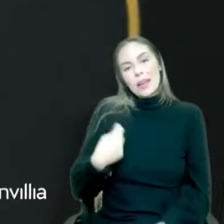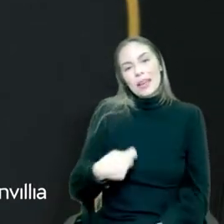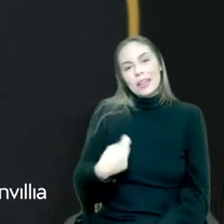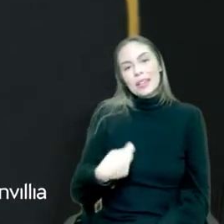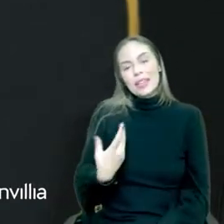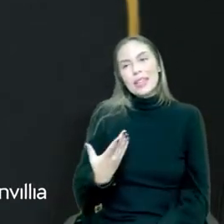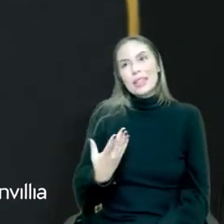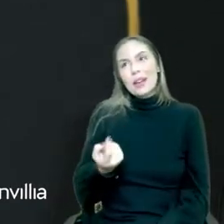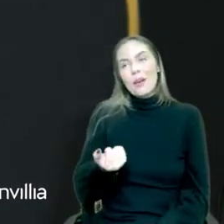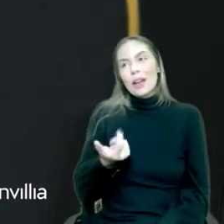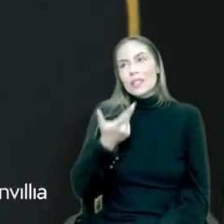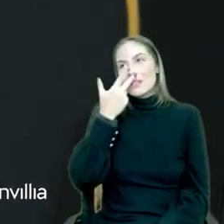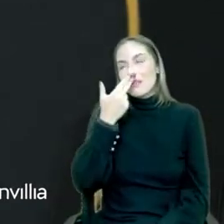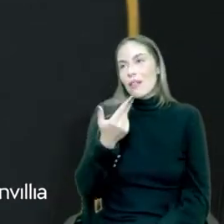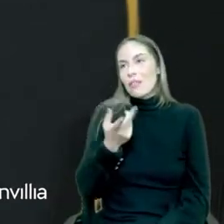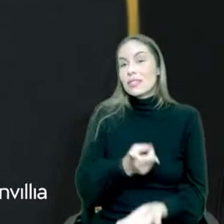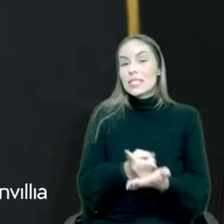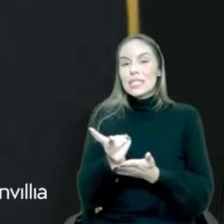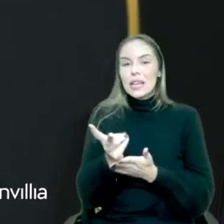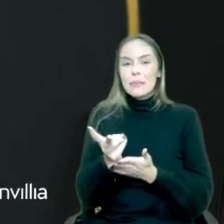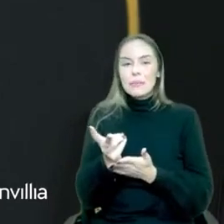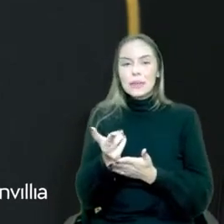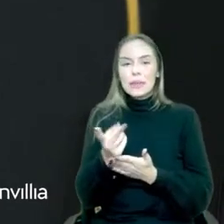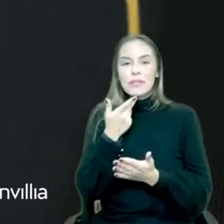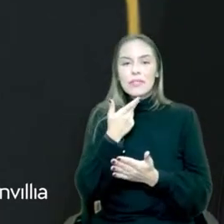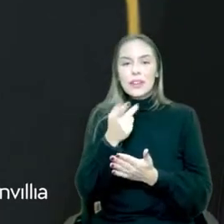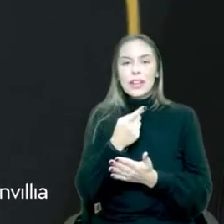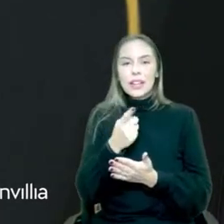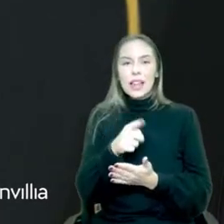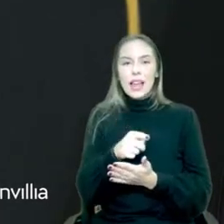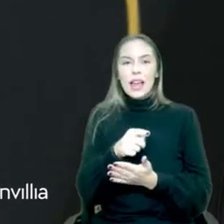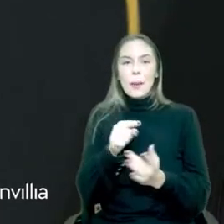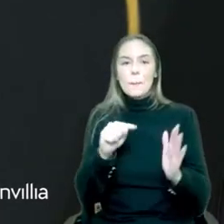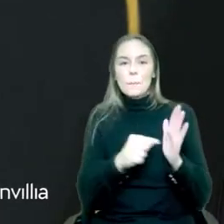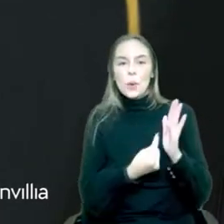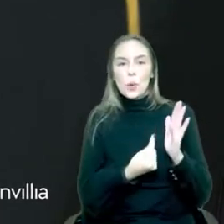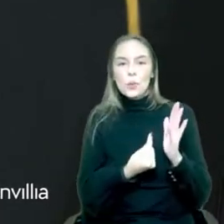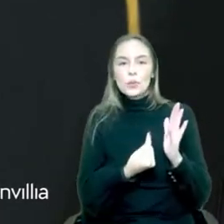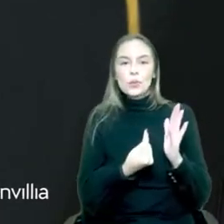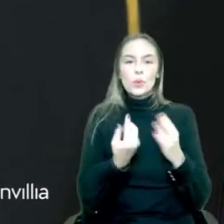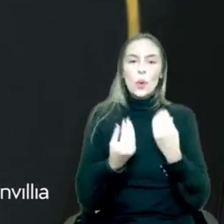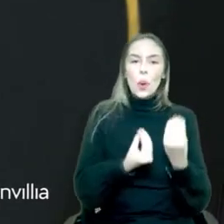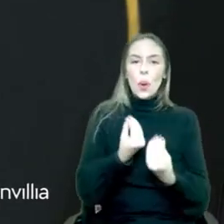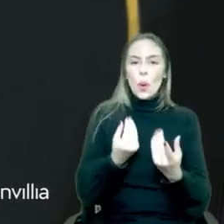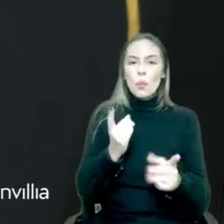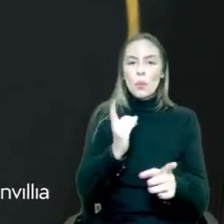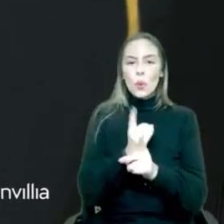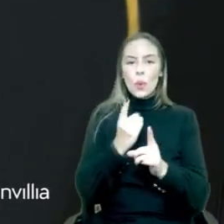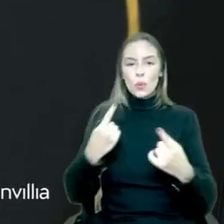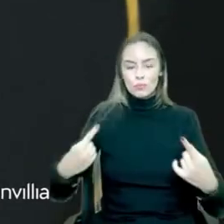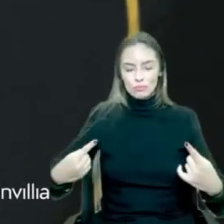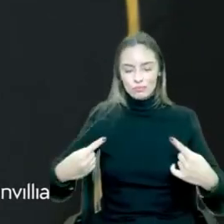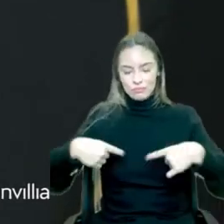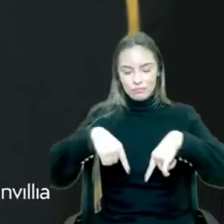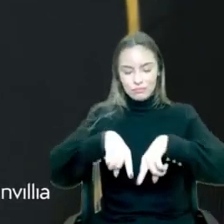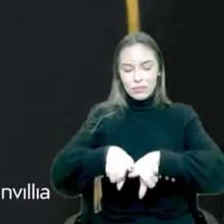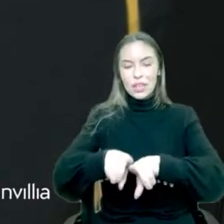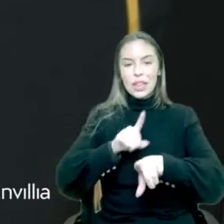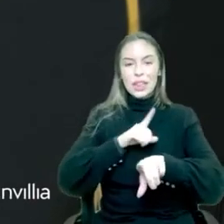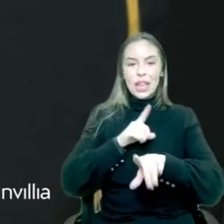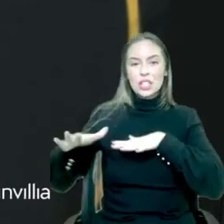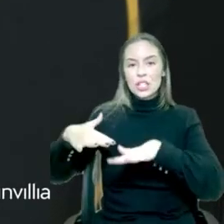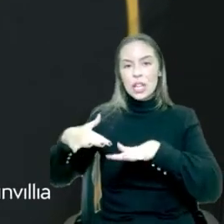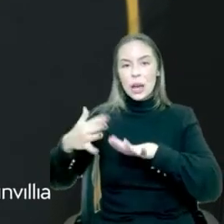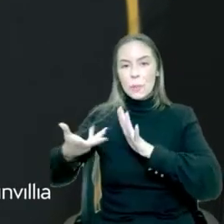almost always to address these two points. So how to be dynamic, how to be fast, but at the end of the day, being at the same